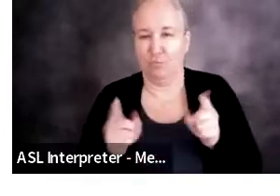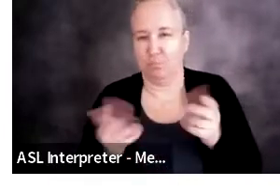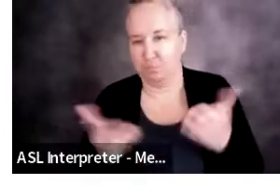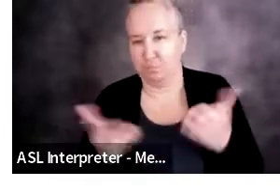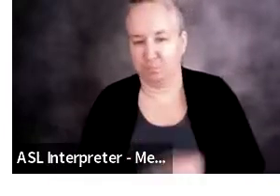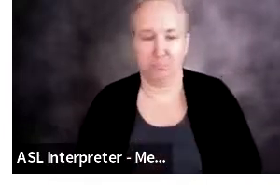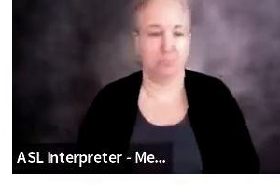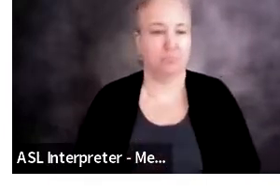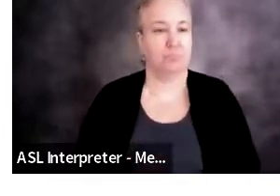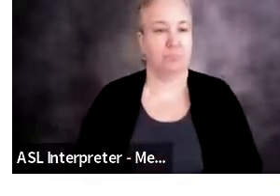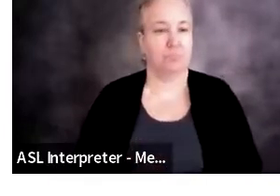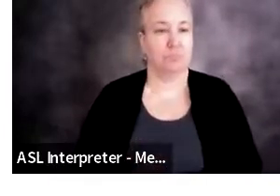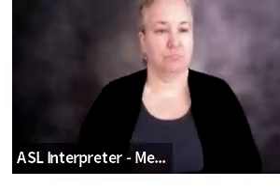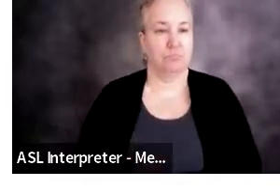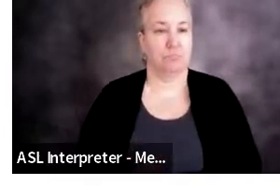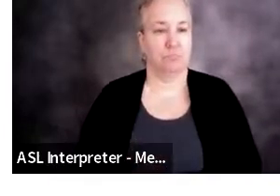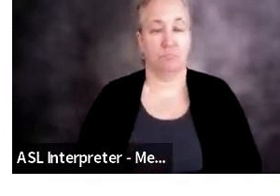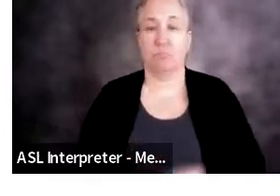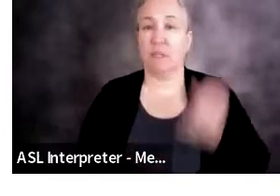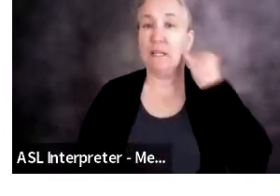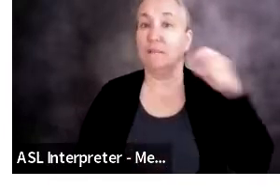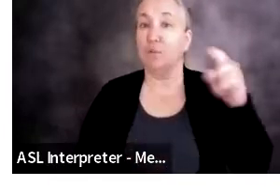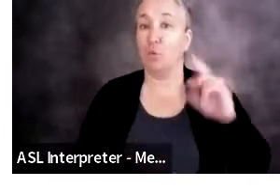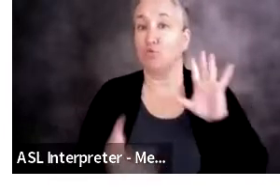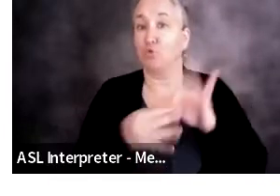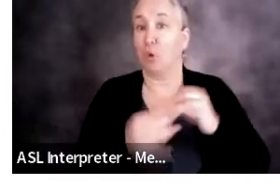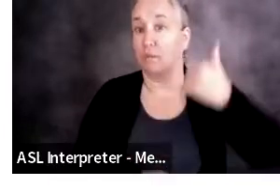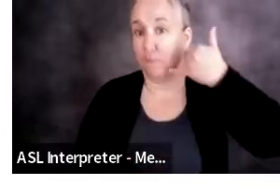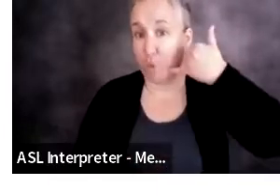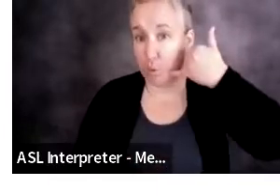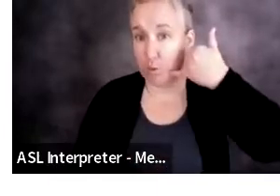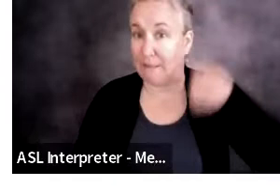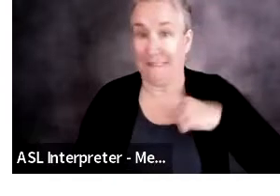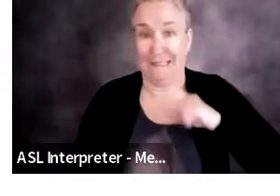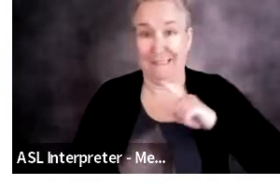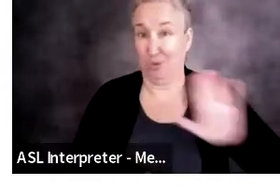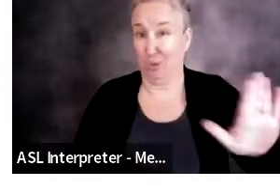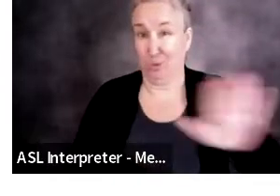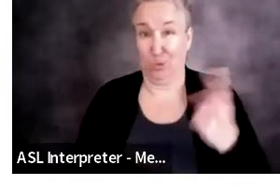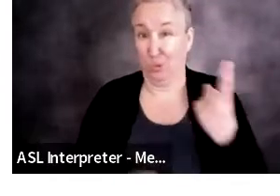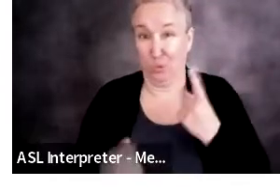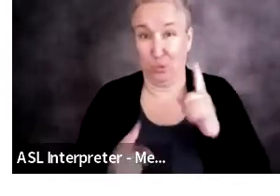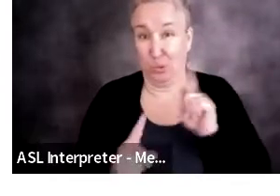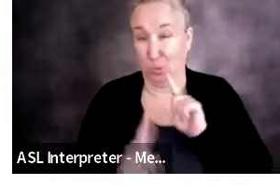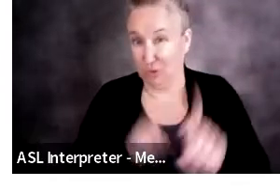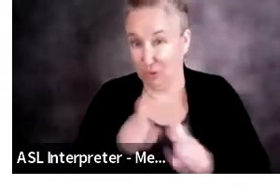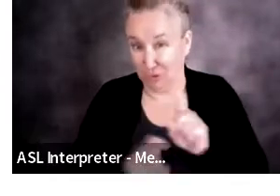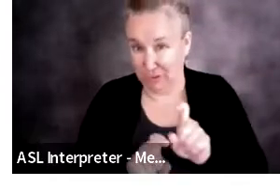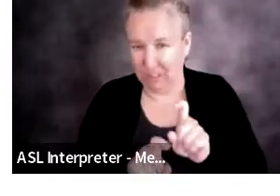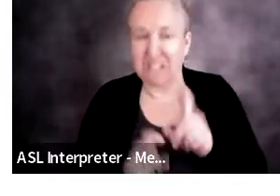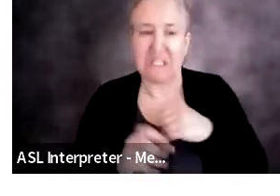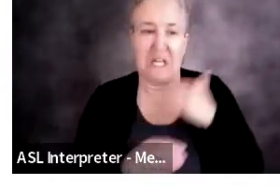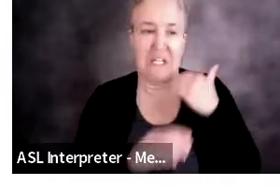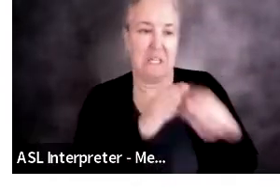If you are calling in and your questions are not answered, you can email